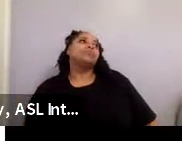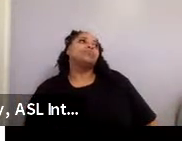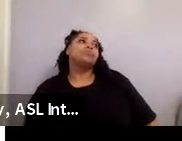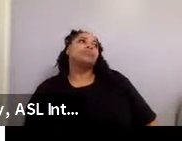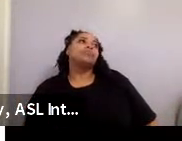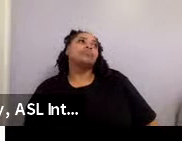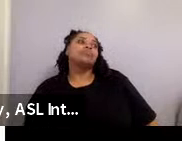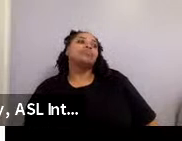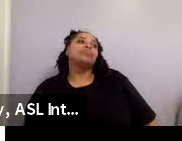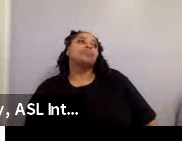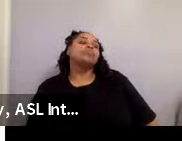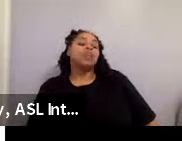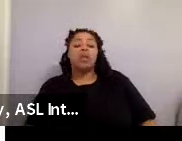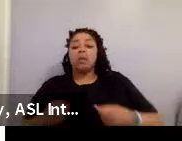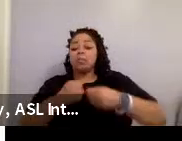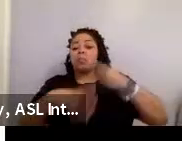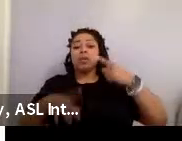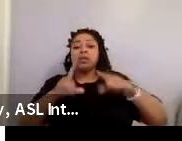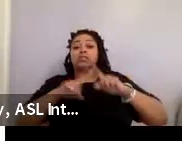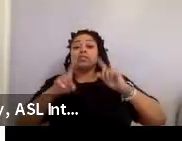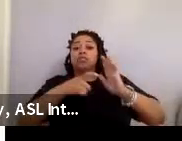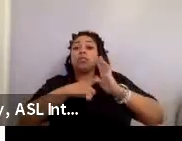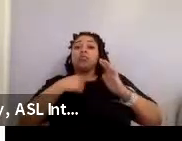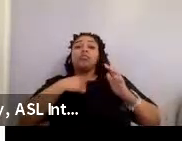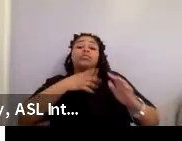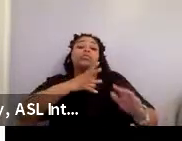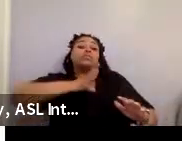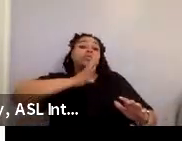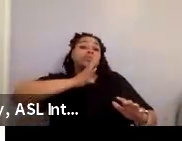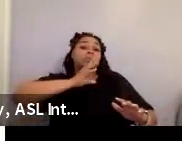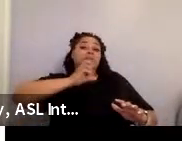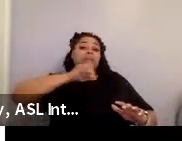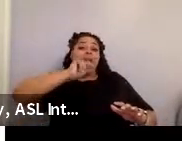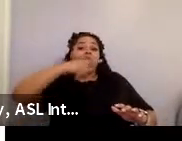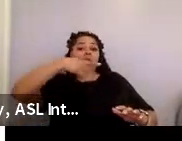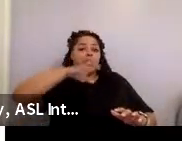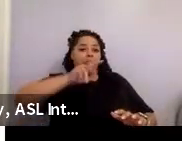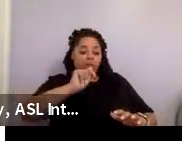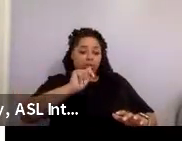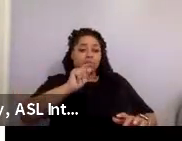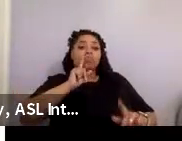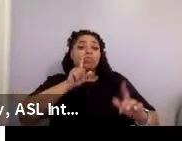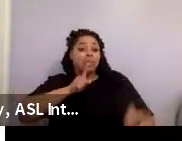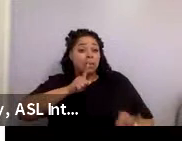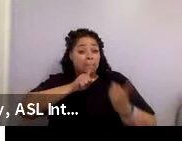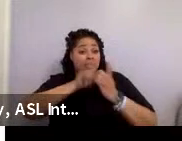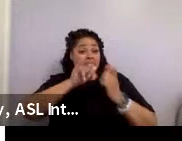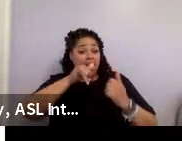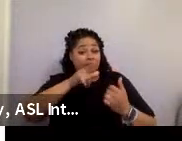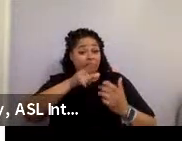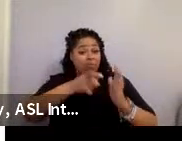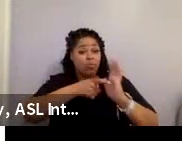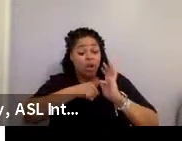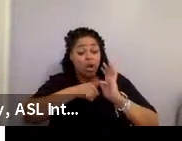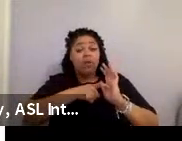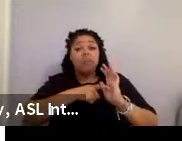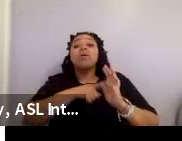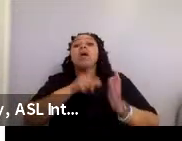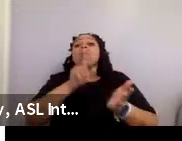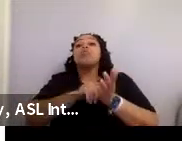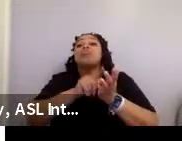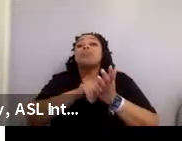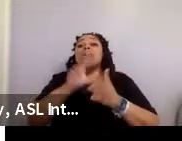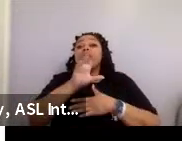There are multiple requirements of what needs to be speech output enabled. To meet this requirement, a printer